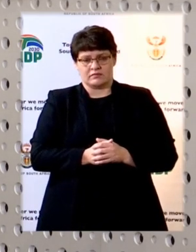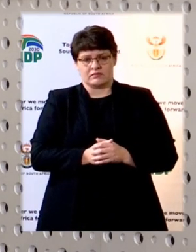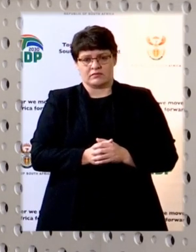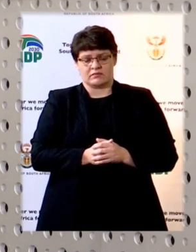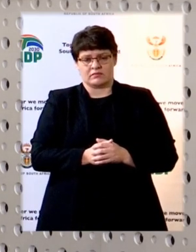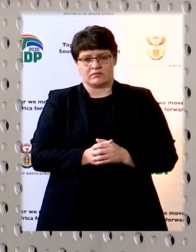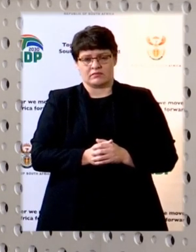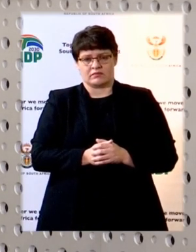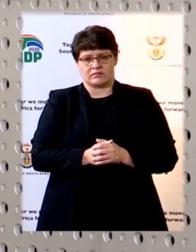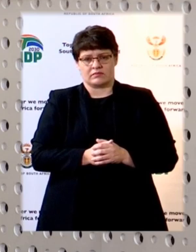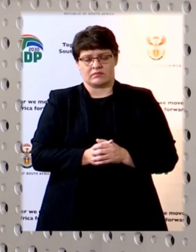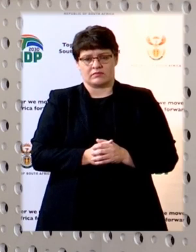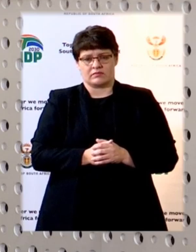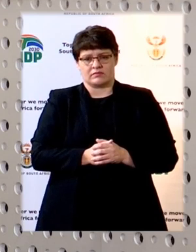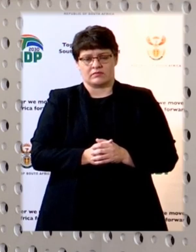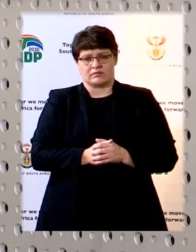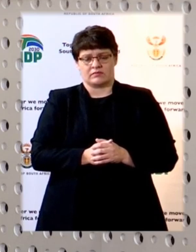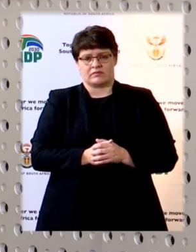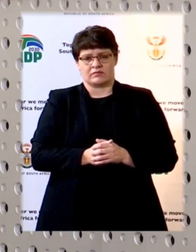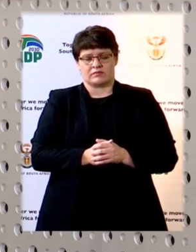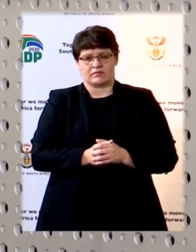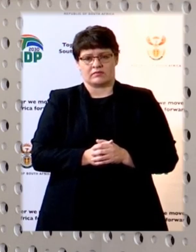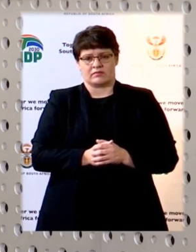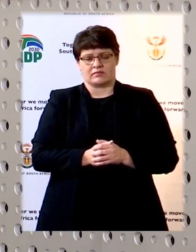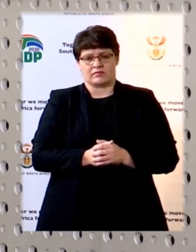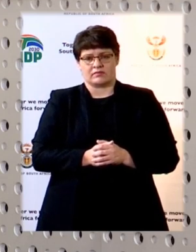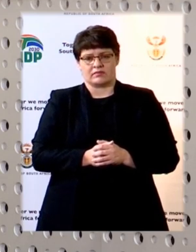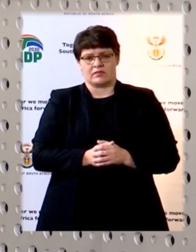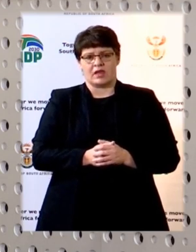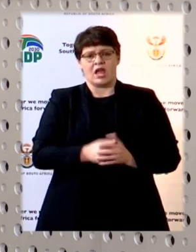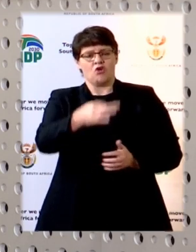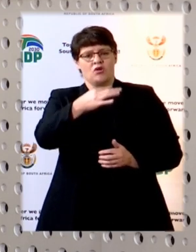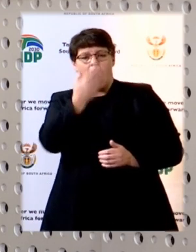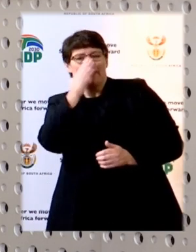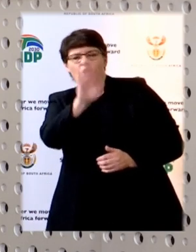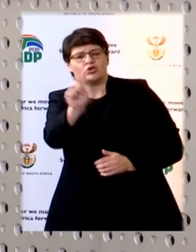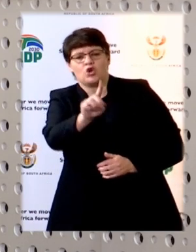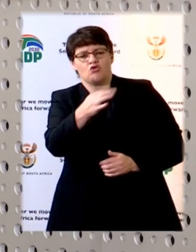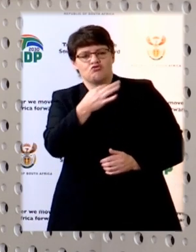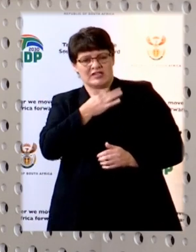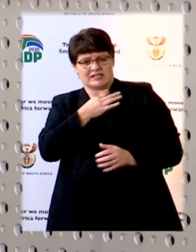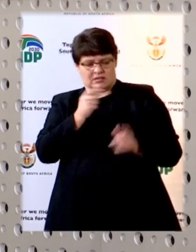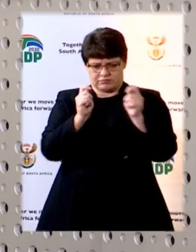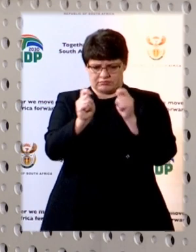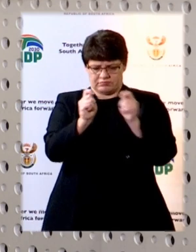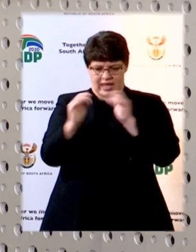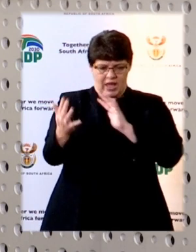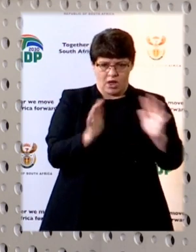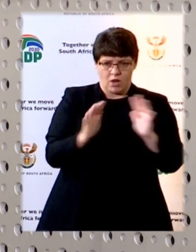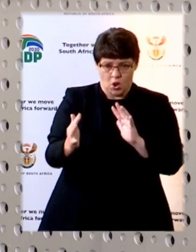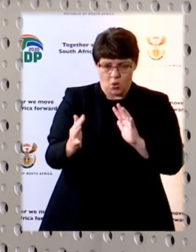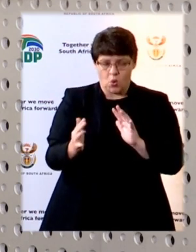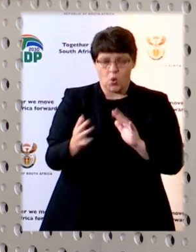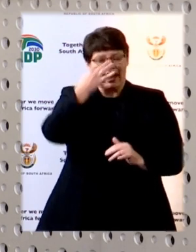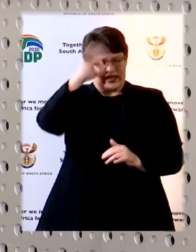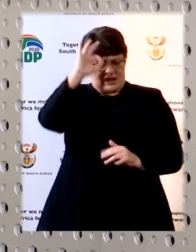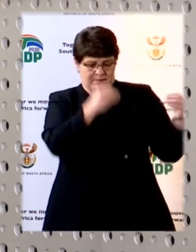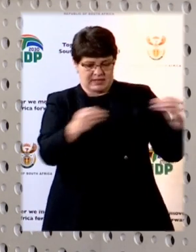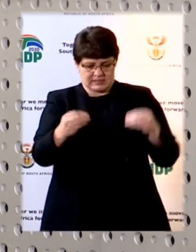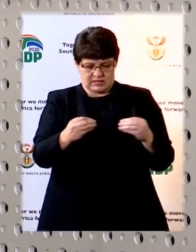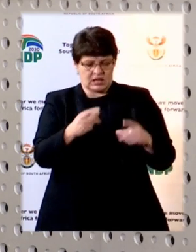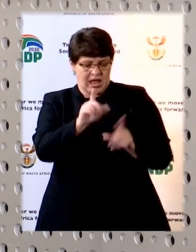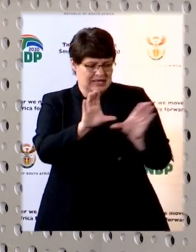Having received inputs on the risk adjusted approach, government will consider them finalizing the directions